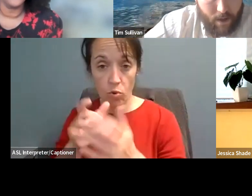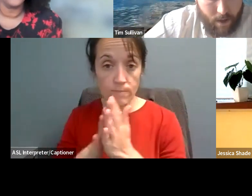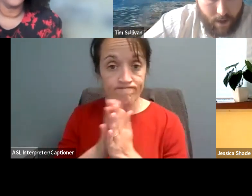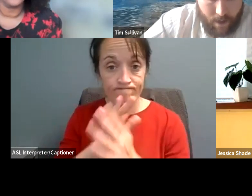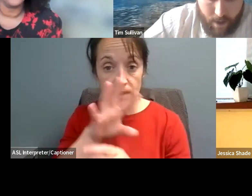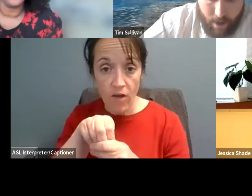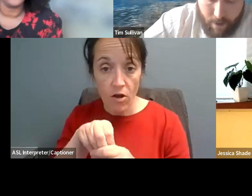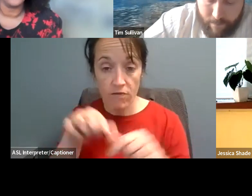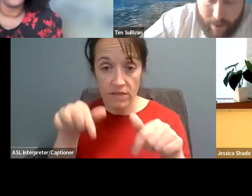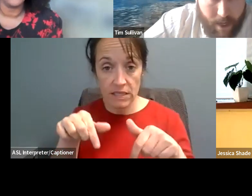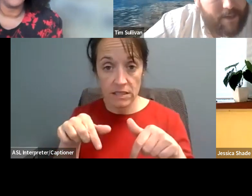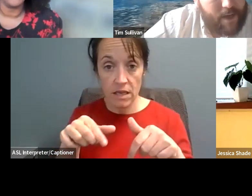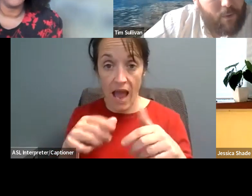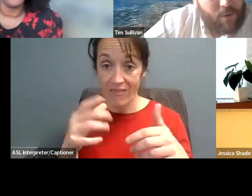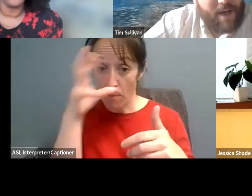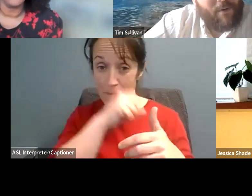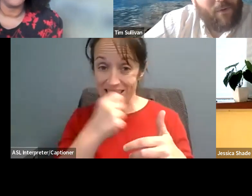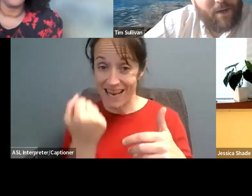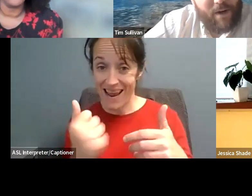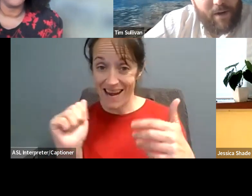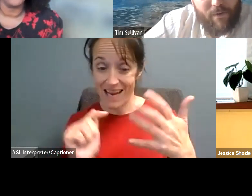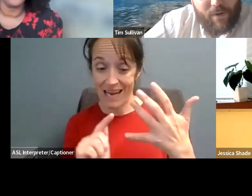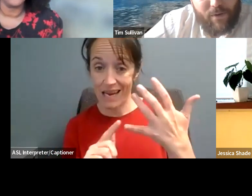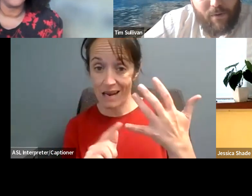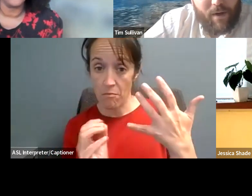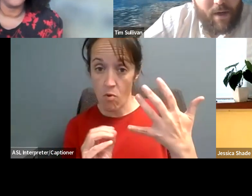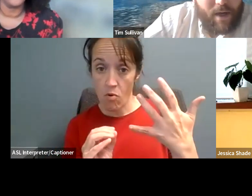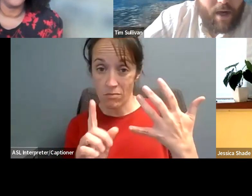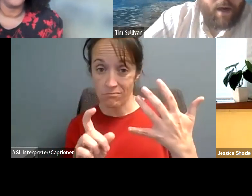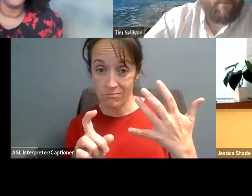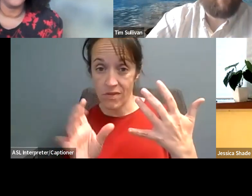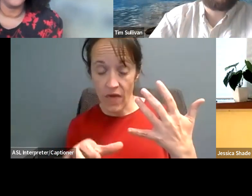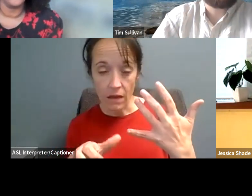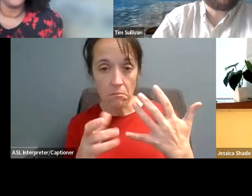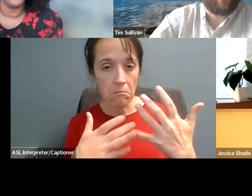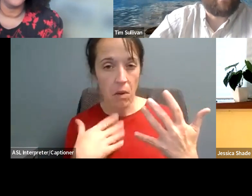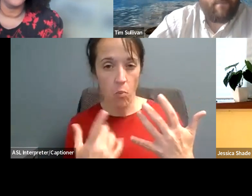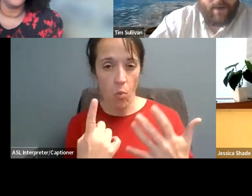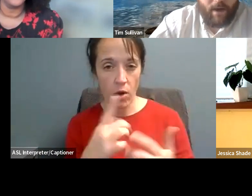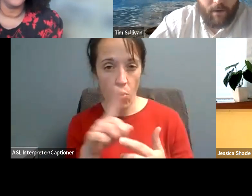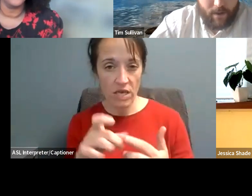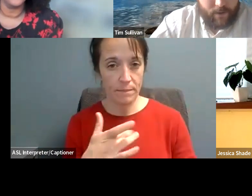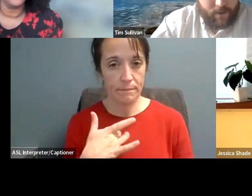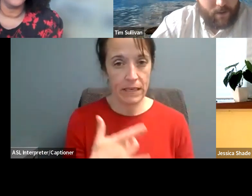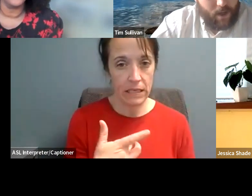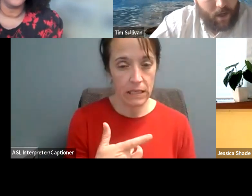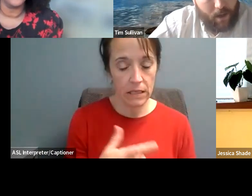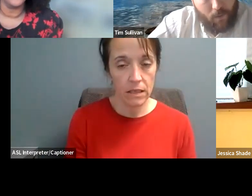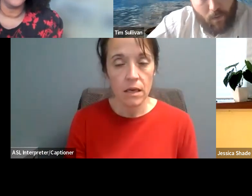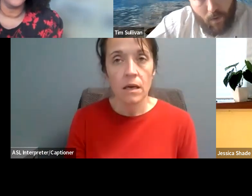point. The last thing I will say before I turn it over to the next MPL